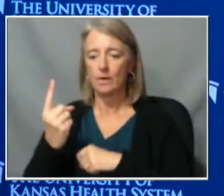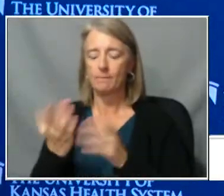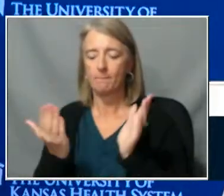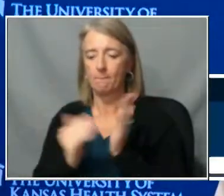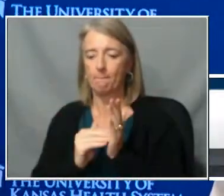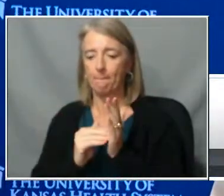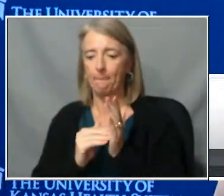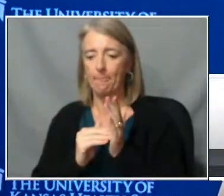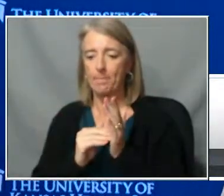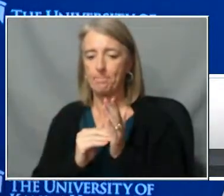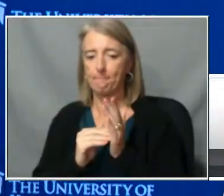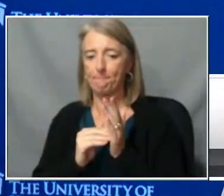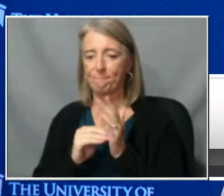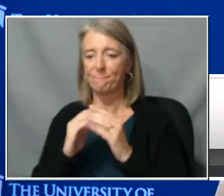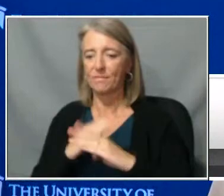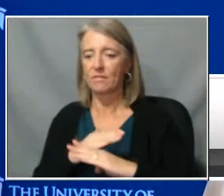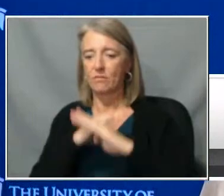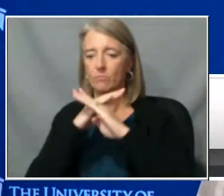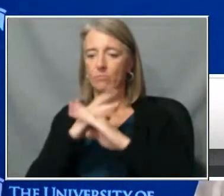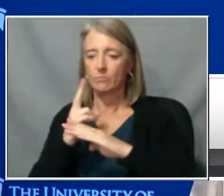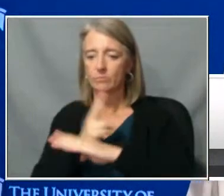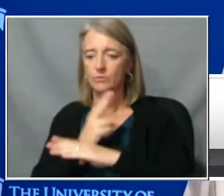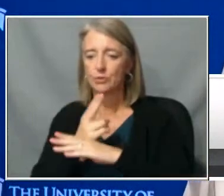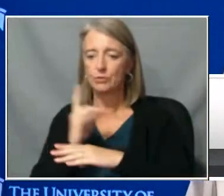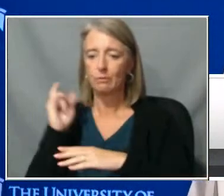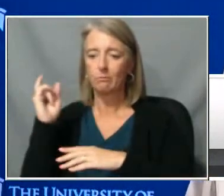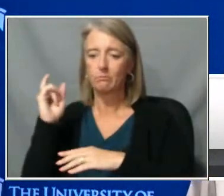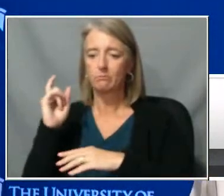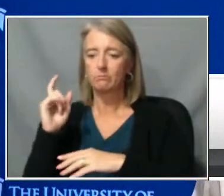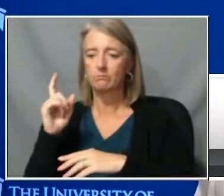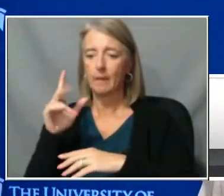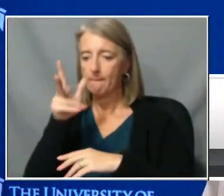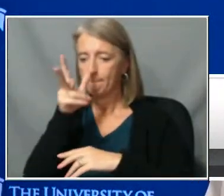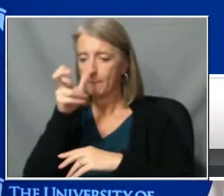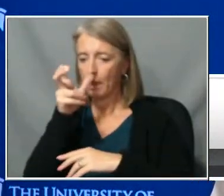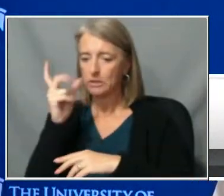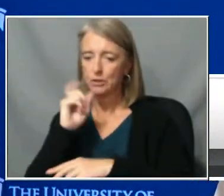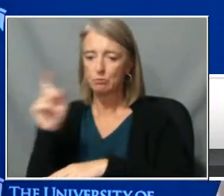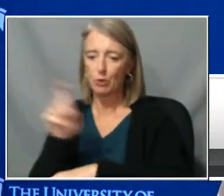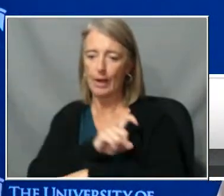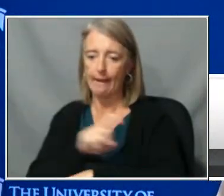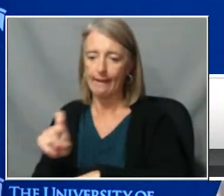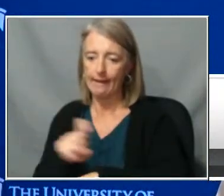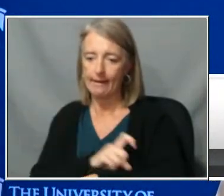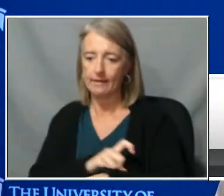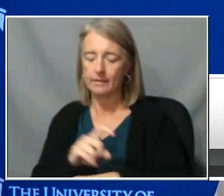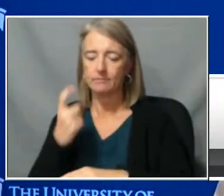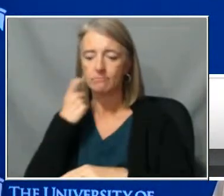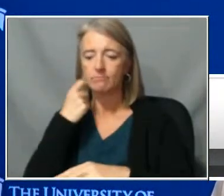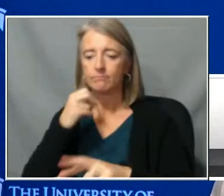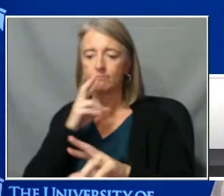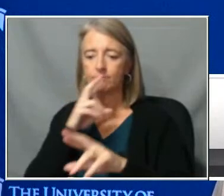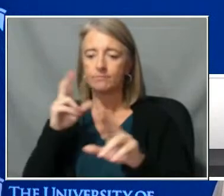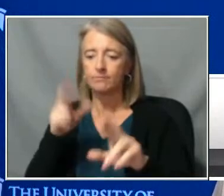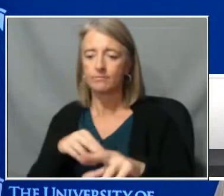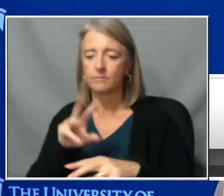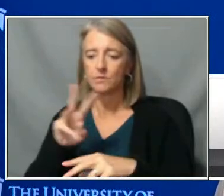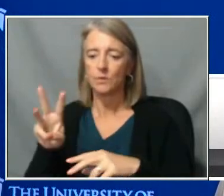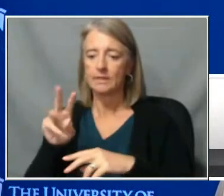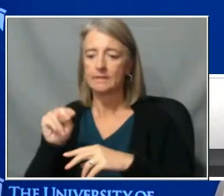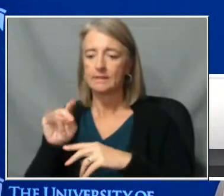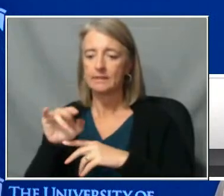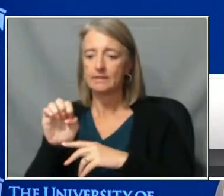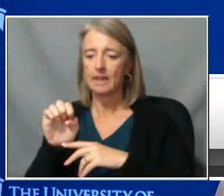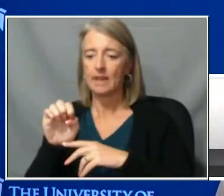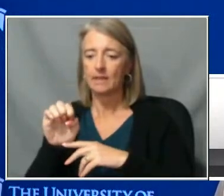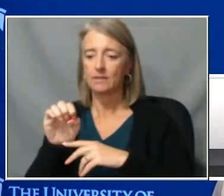going to be going to prevention about using your bug spray. So obviously, yes, there have been recent reports of the West Nile virus found